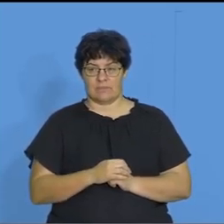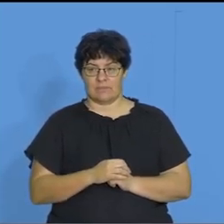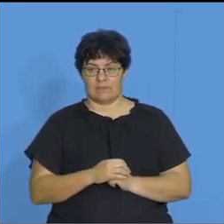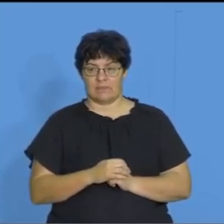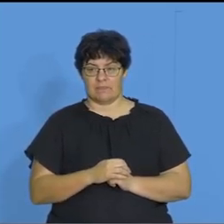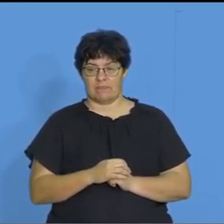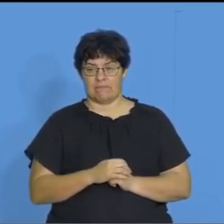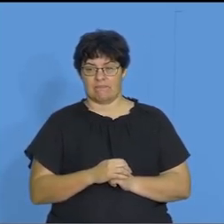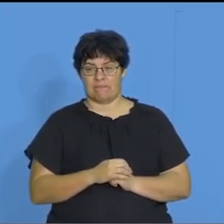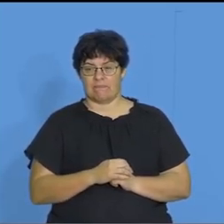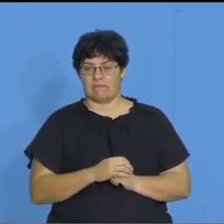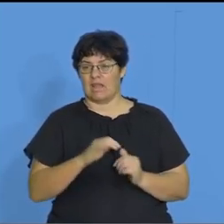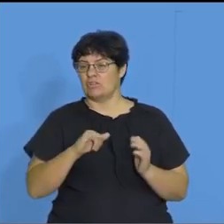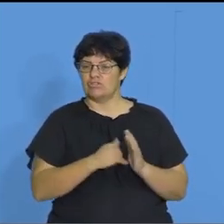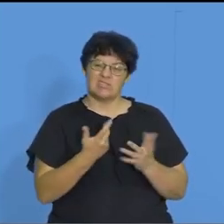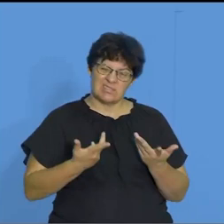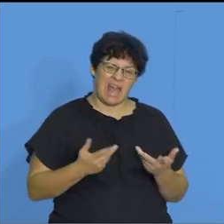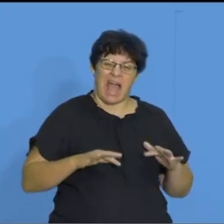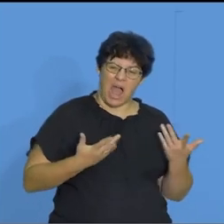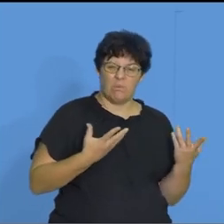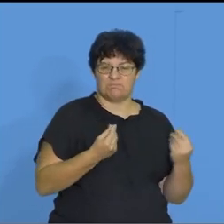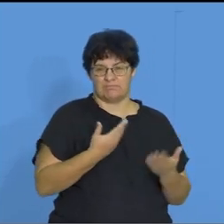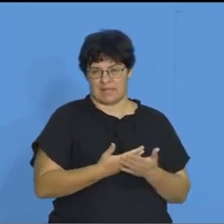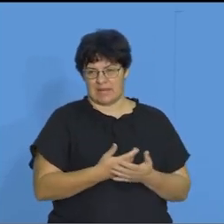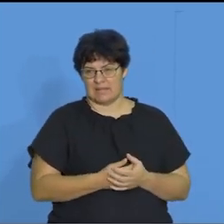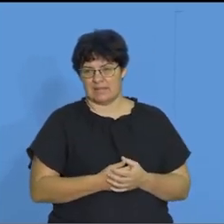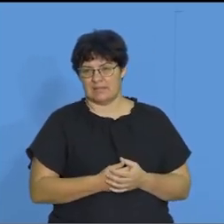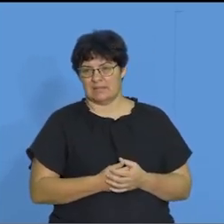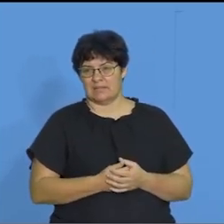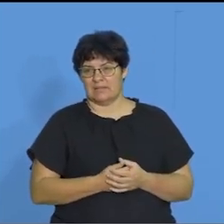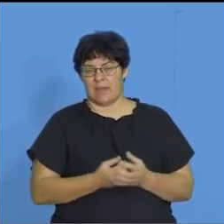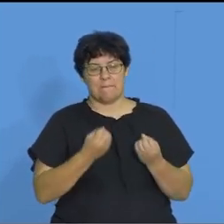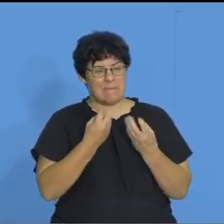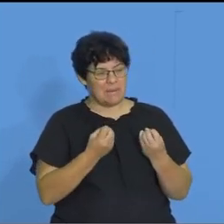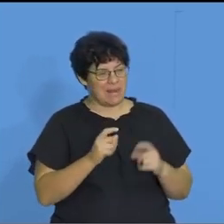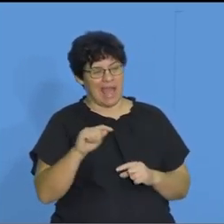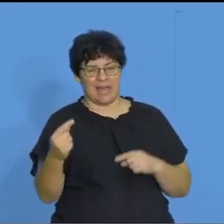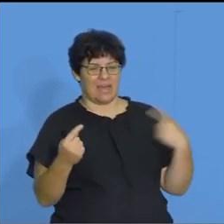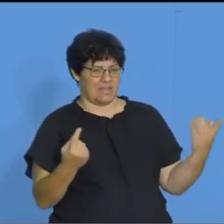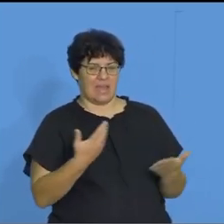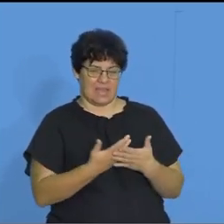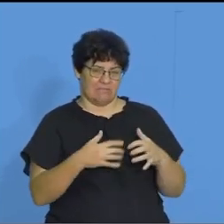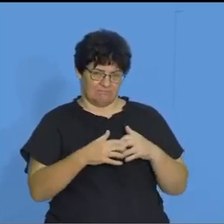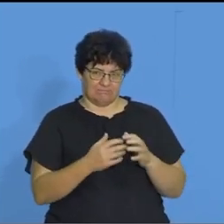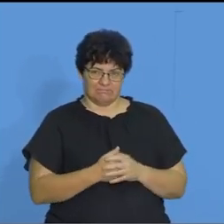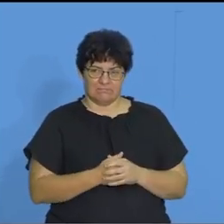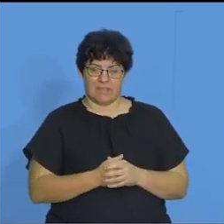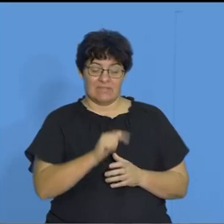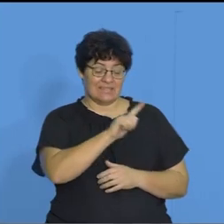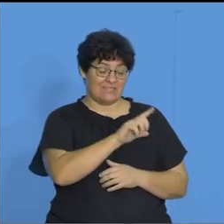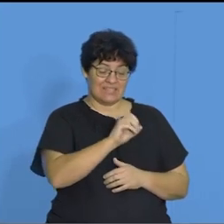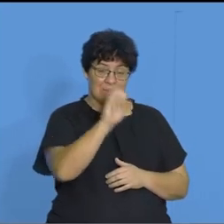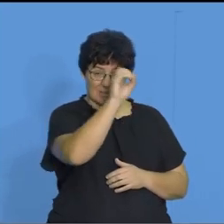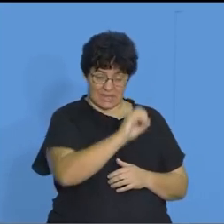82.72, okay. But this is just one of the ways of doing it, okay? There are many ways in which, so if it